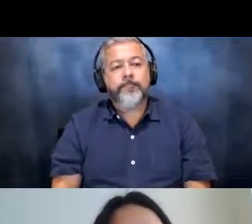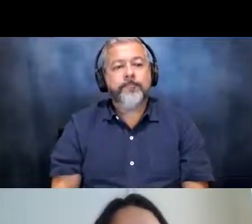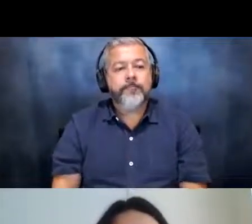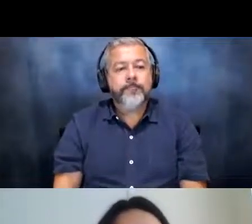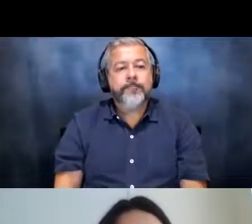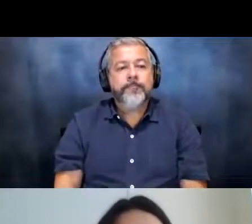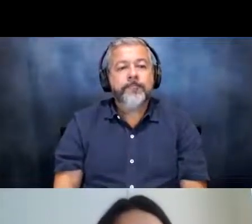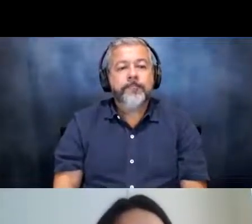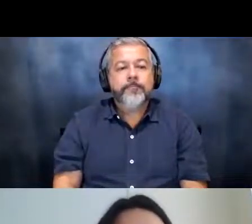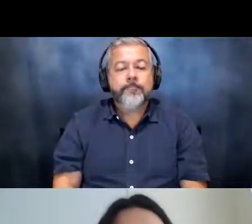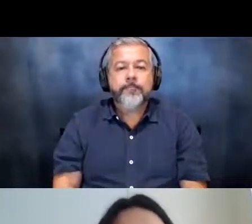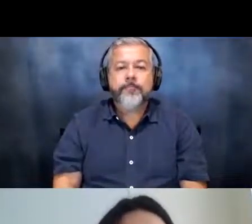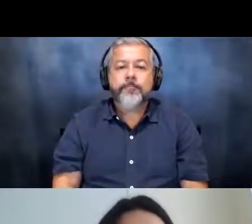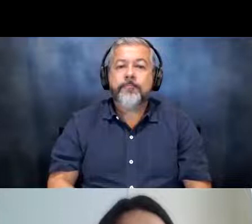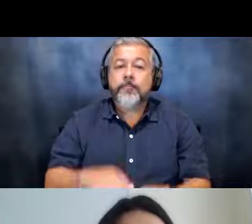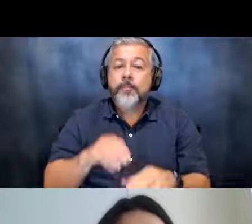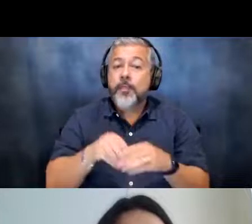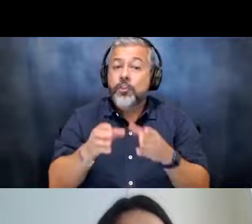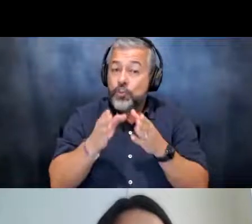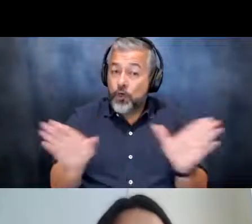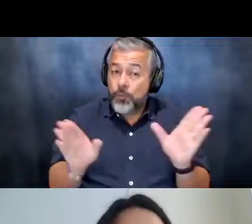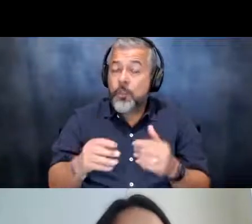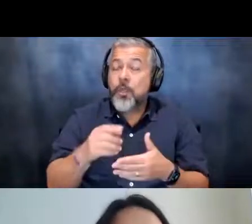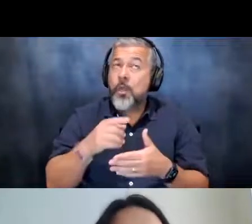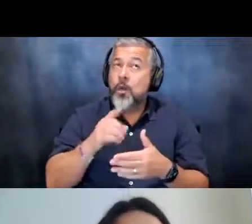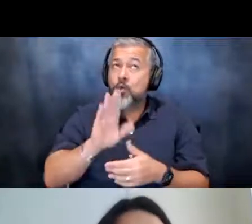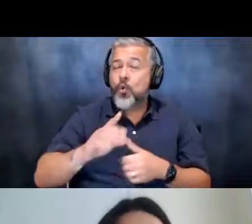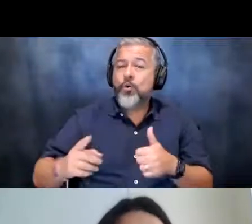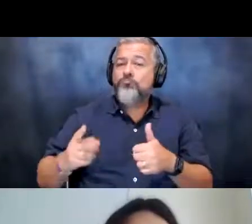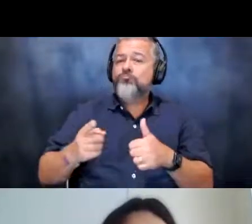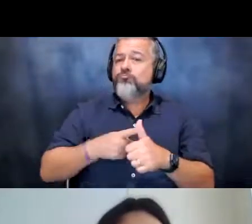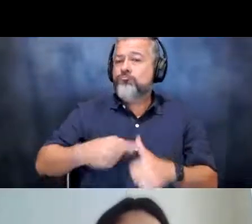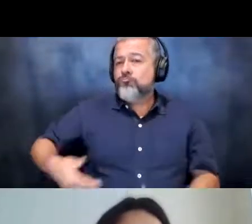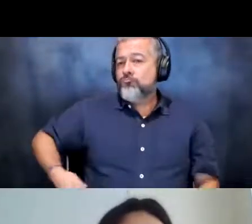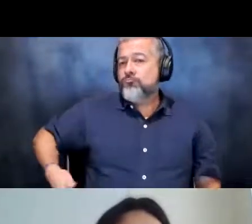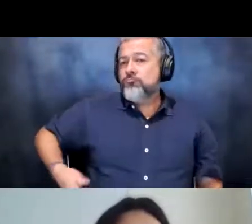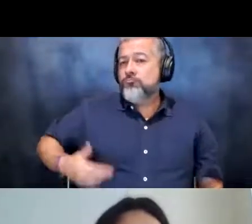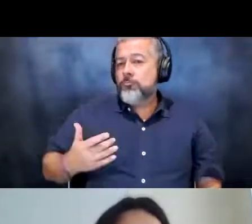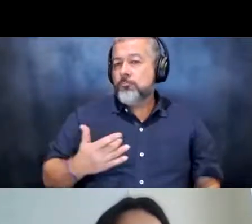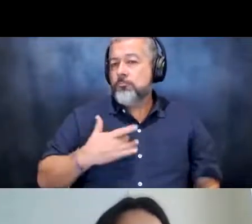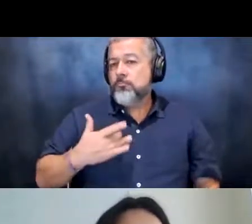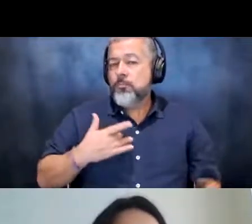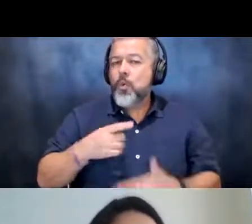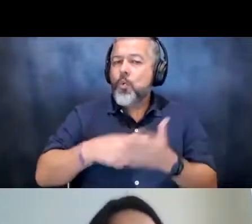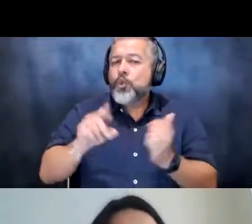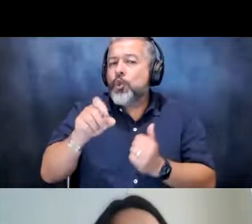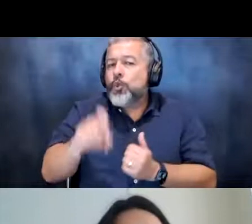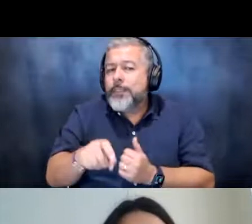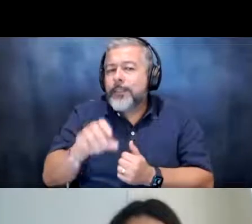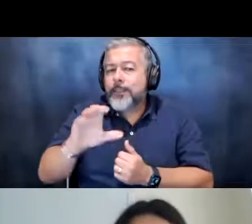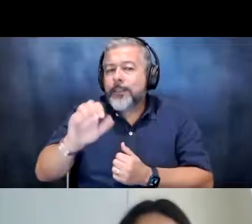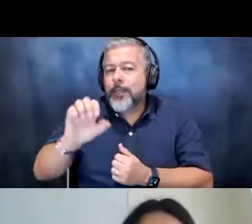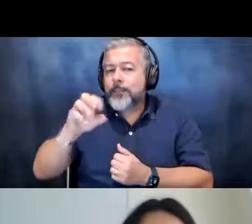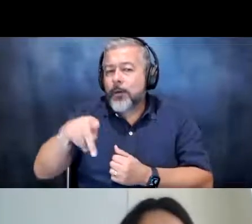Is generally your initial instinct, what do you need Calspark to do for you? Understanding and